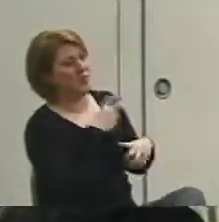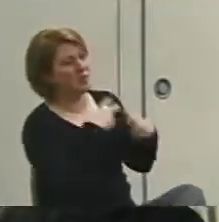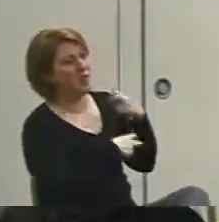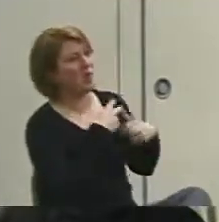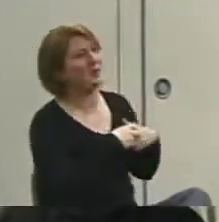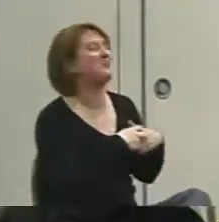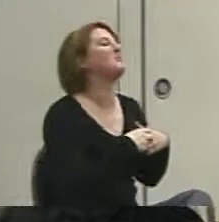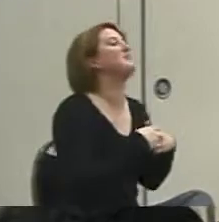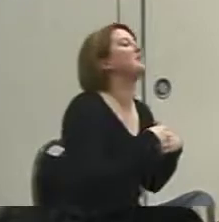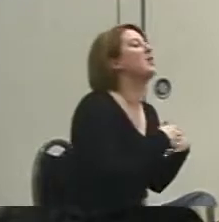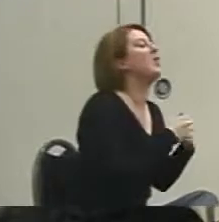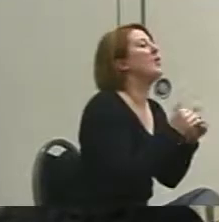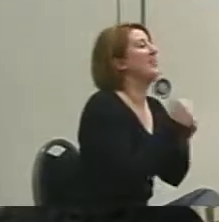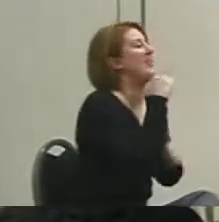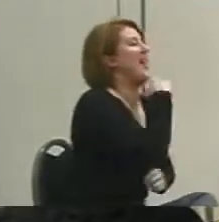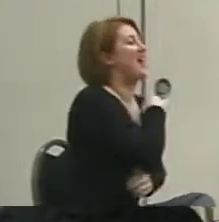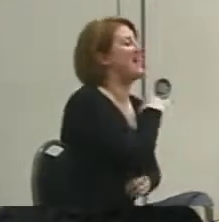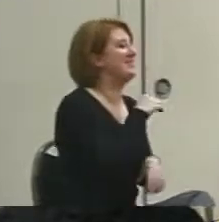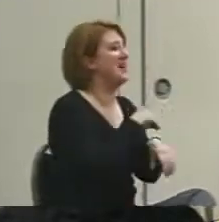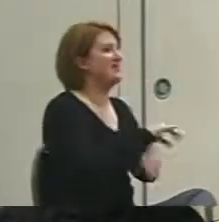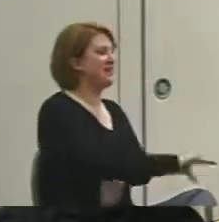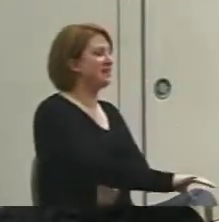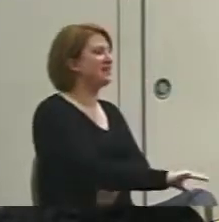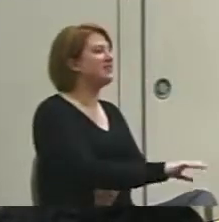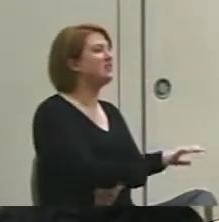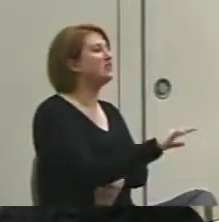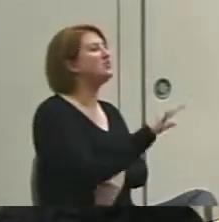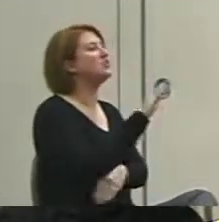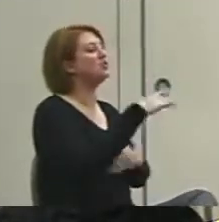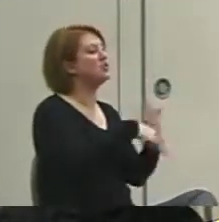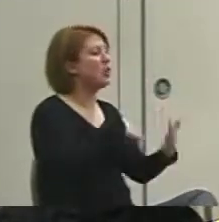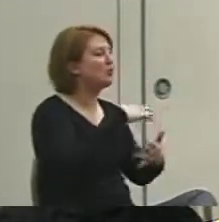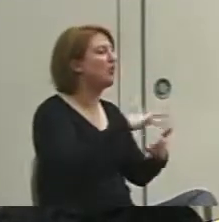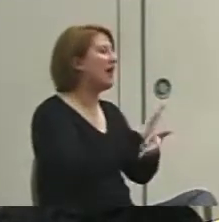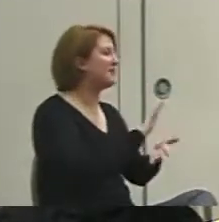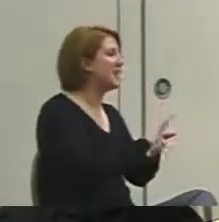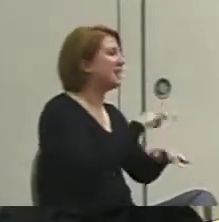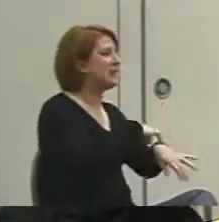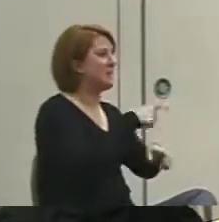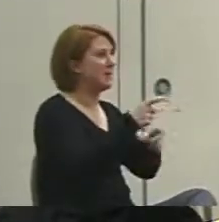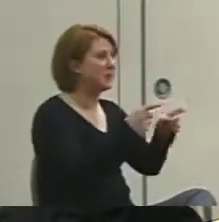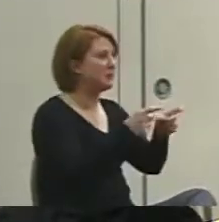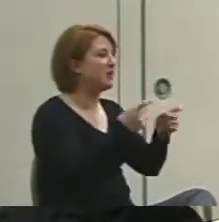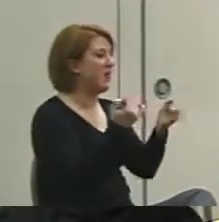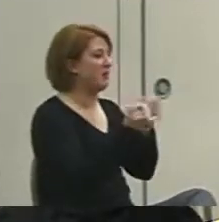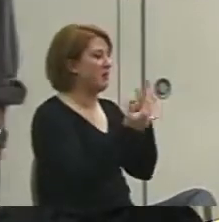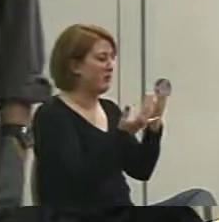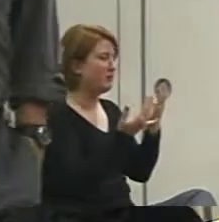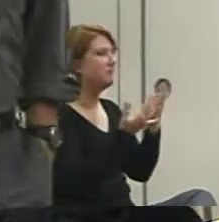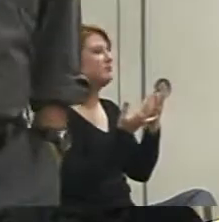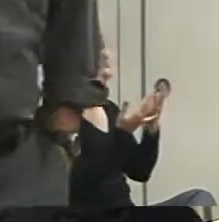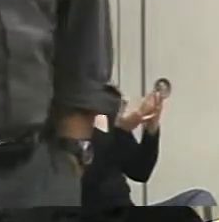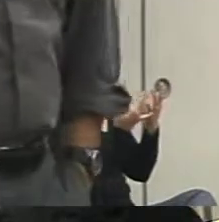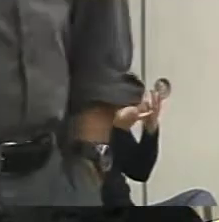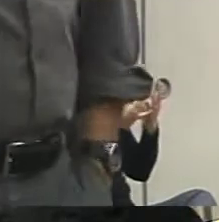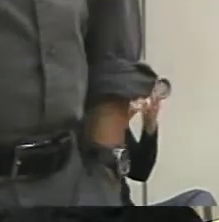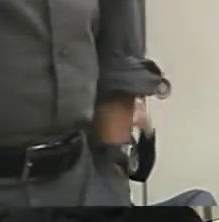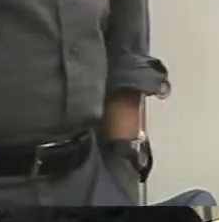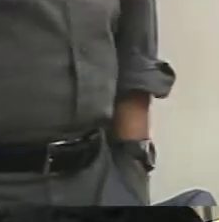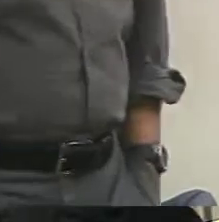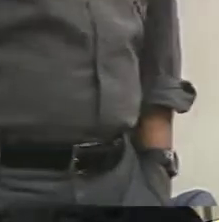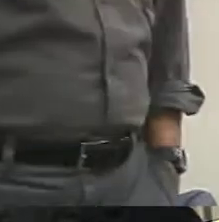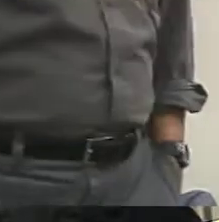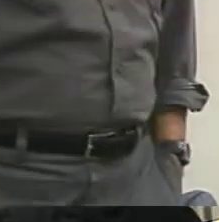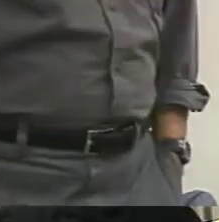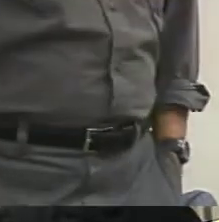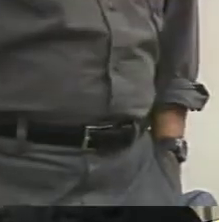I brought. There's a real issue with lying, and it's affecting social, academic, time management, responsibility, and everything, because he's